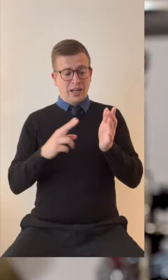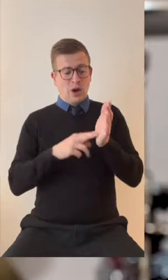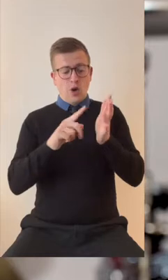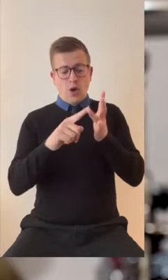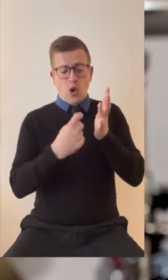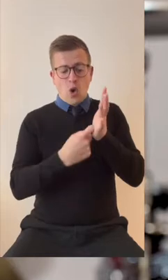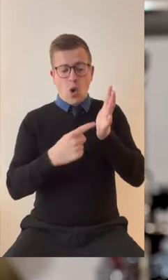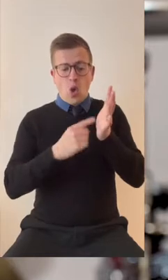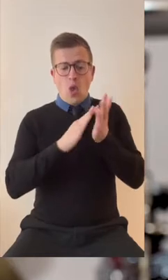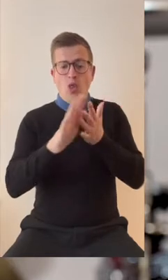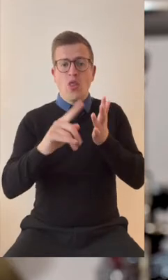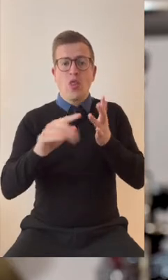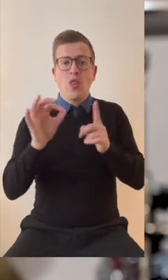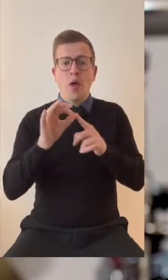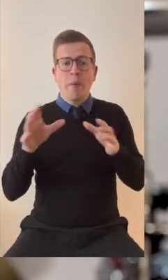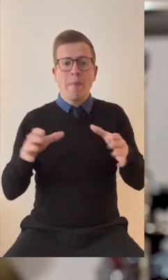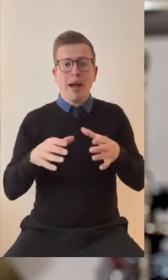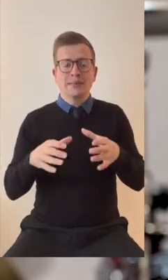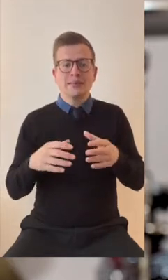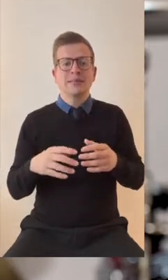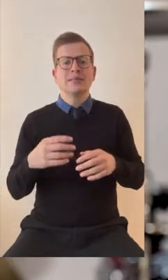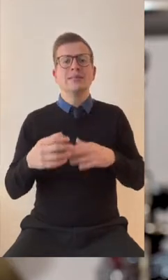Band,